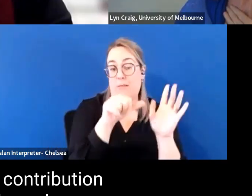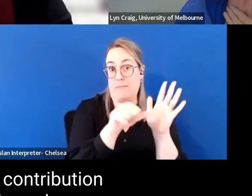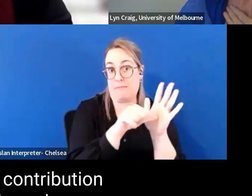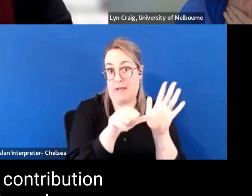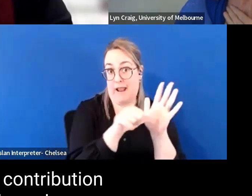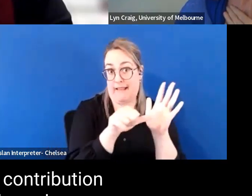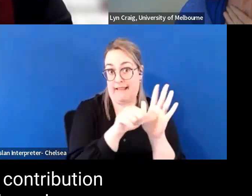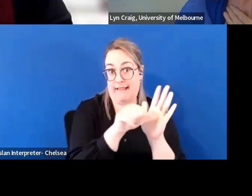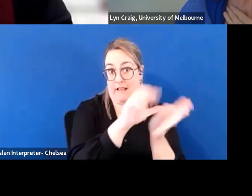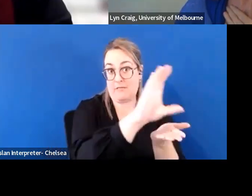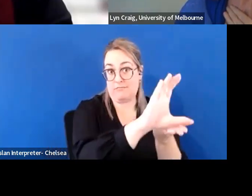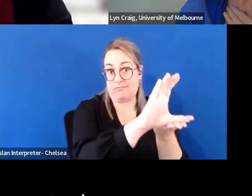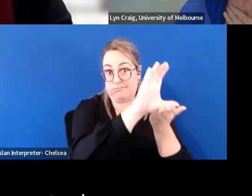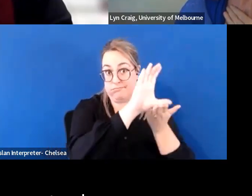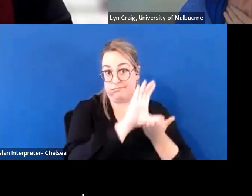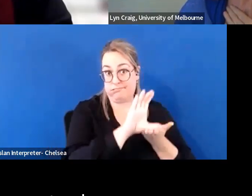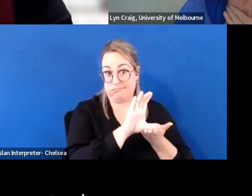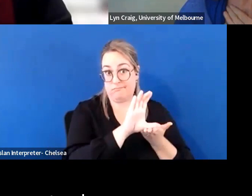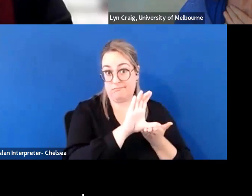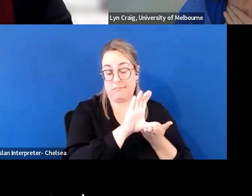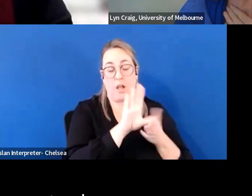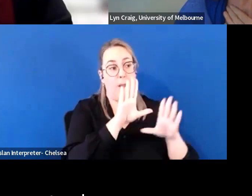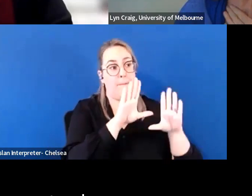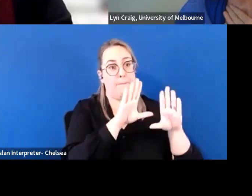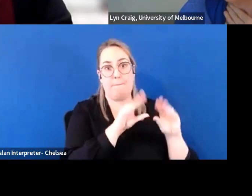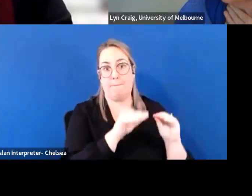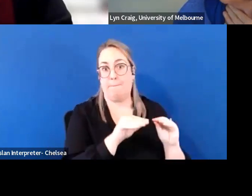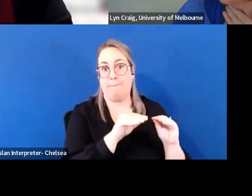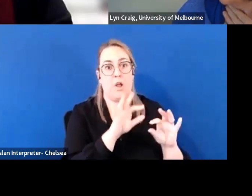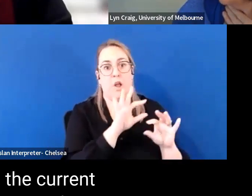in homelessness is no longer guaranteed.